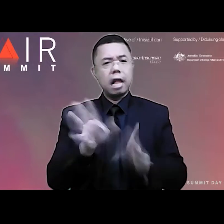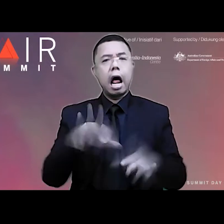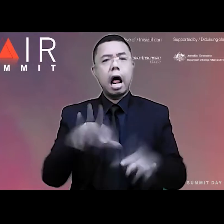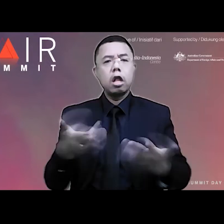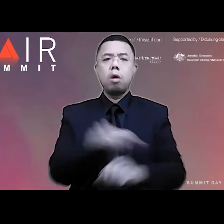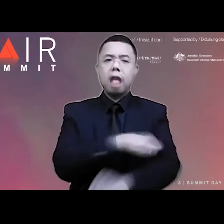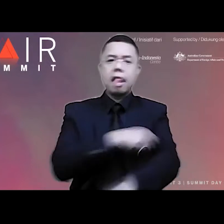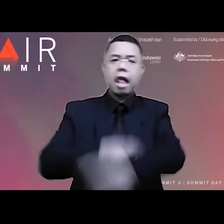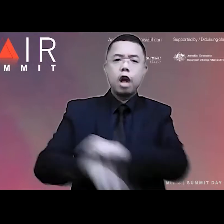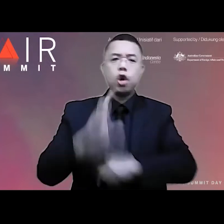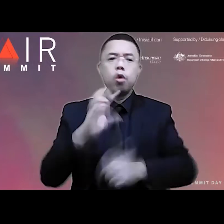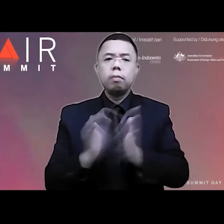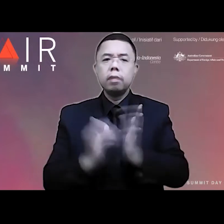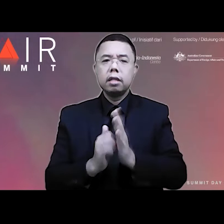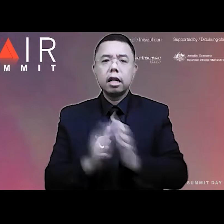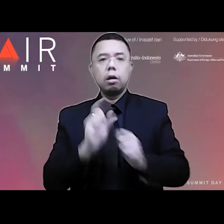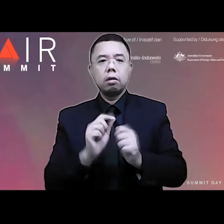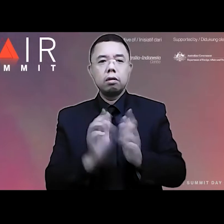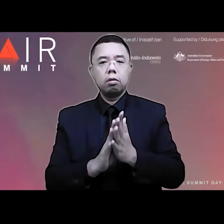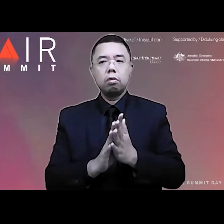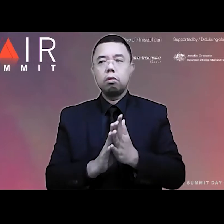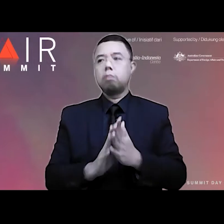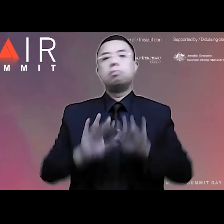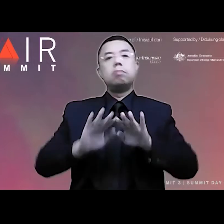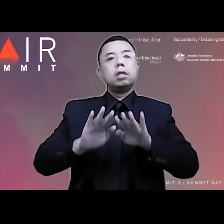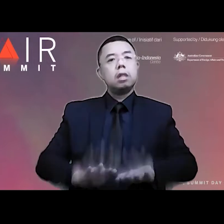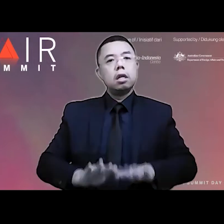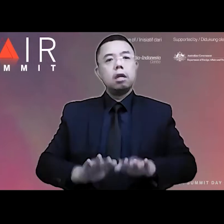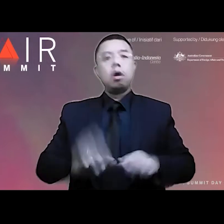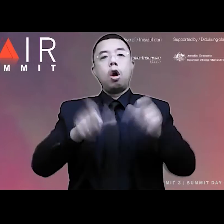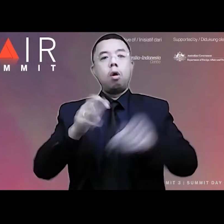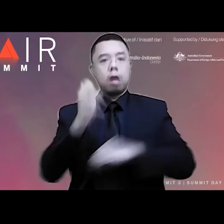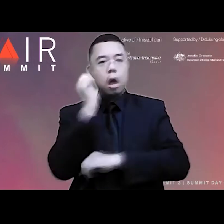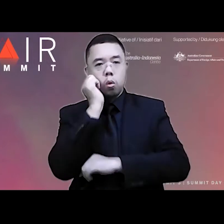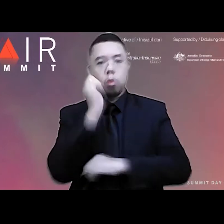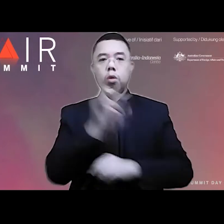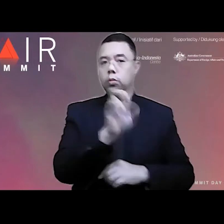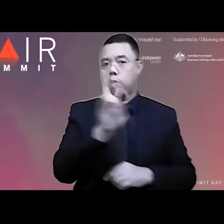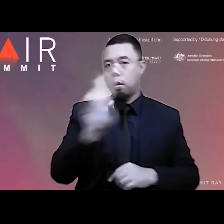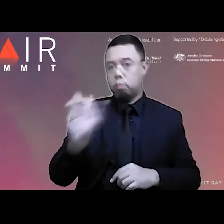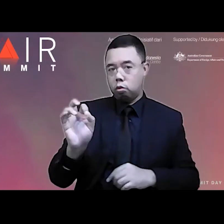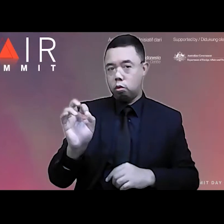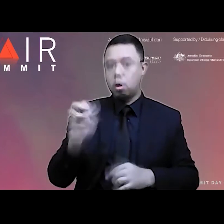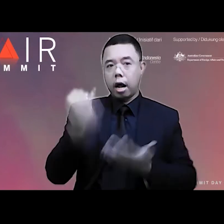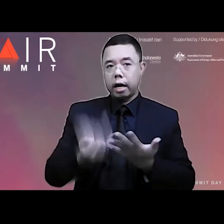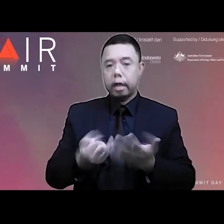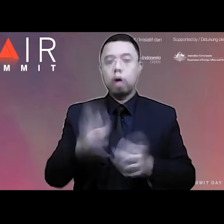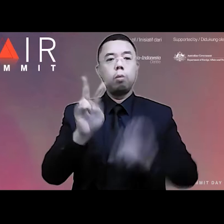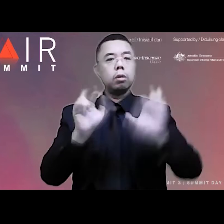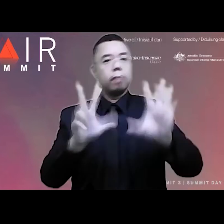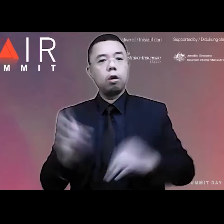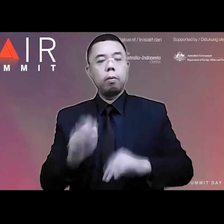In August 2020, the pandemic affected around 29.12 million people,